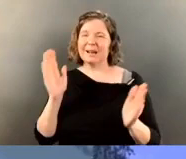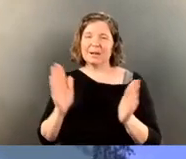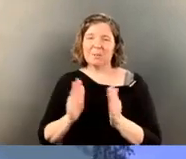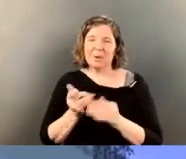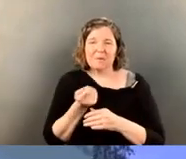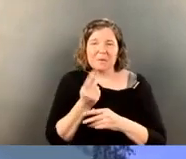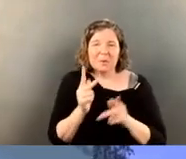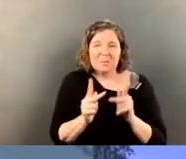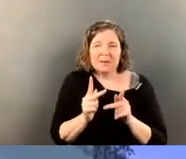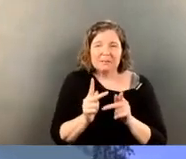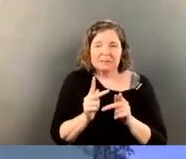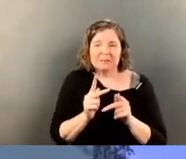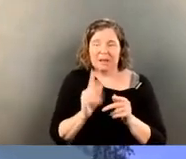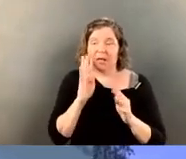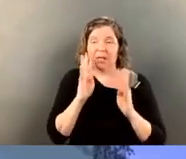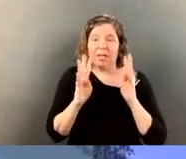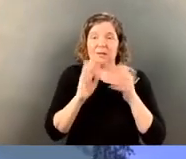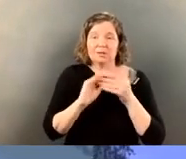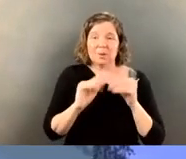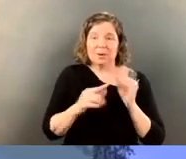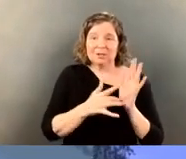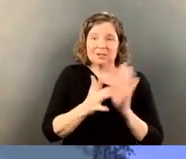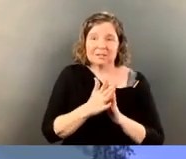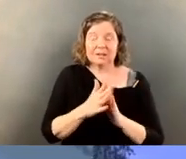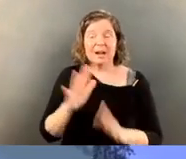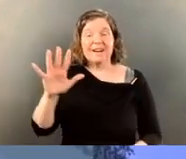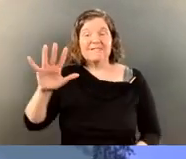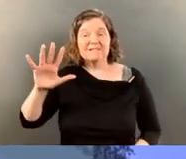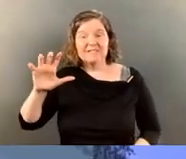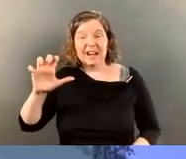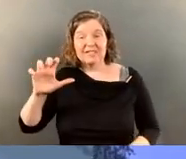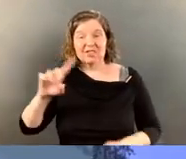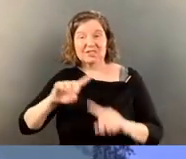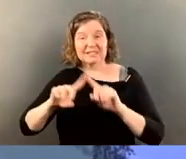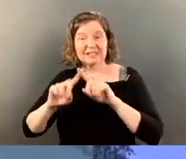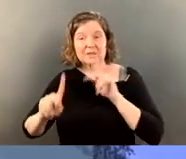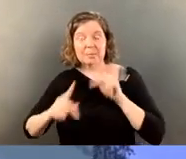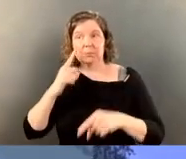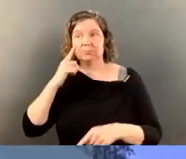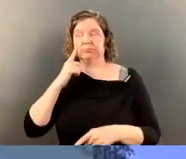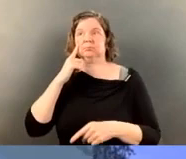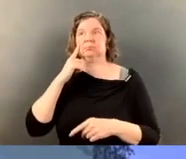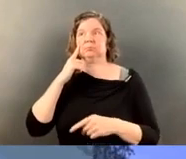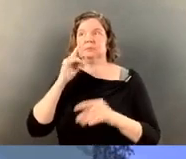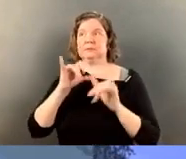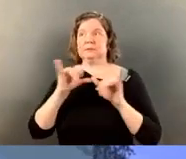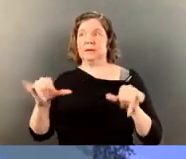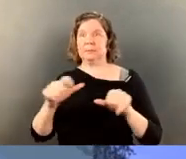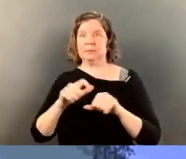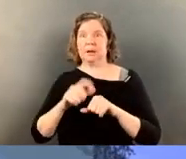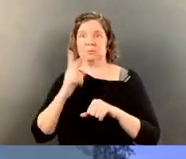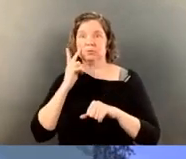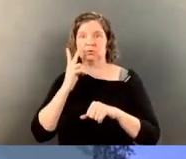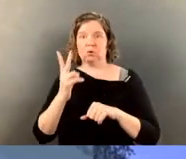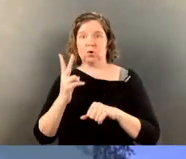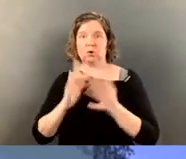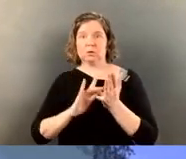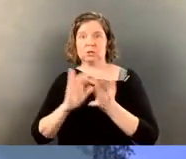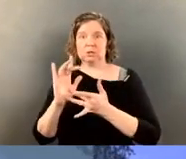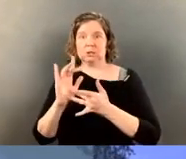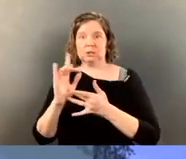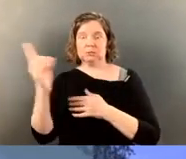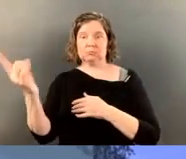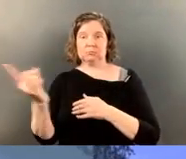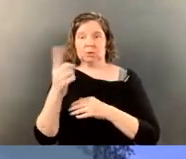collective of people that made up some stories about Jesus. 500 eyewitnesses all simultaneously saw